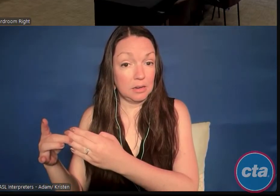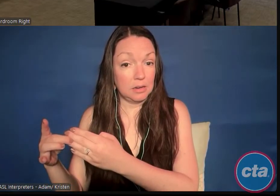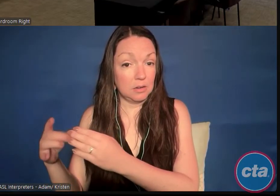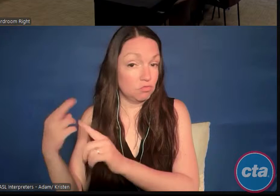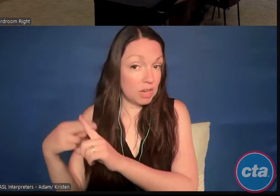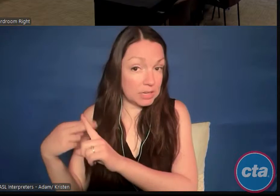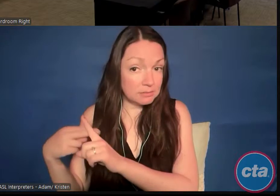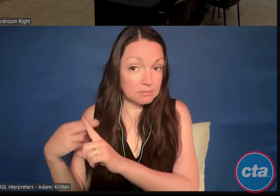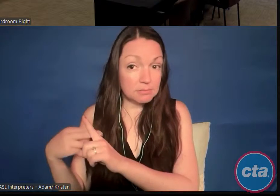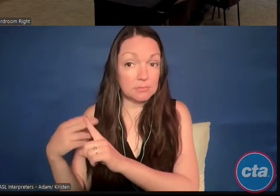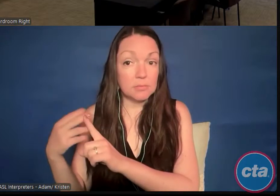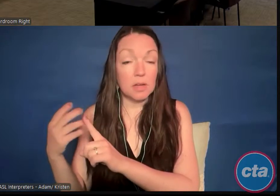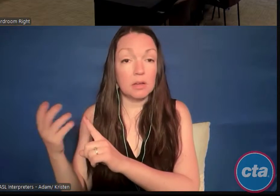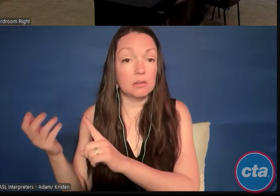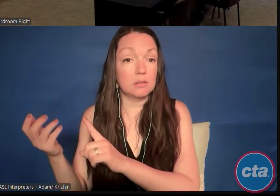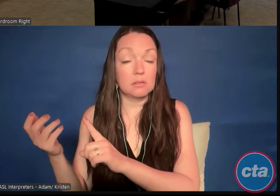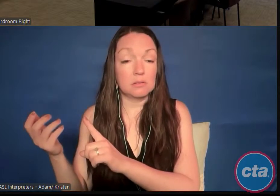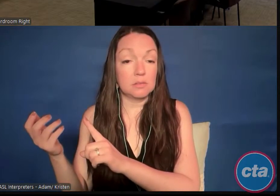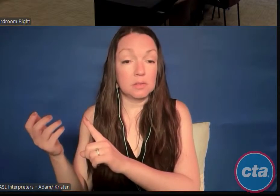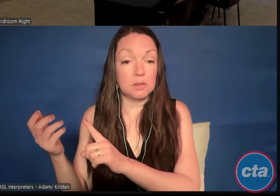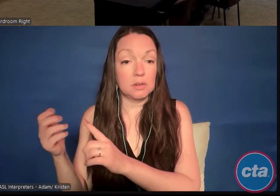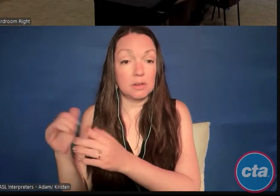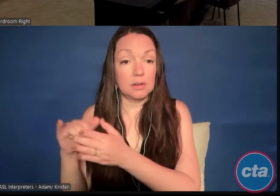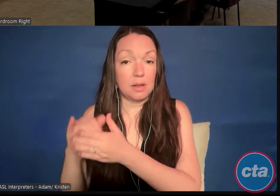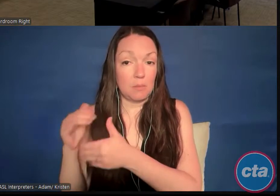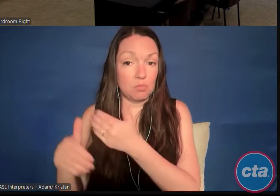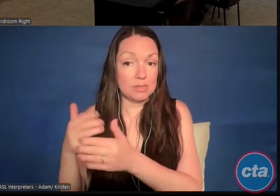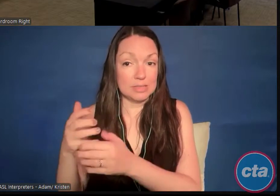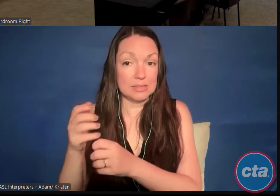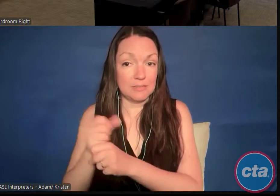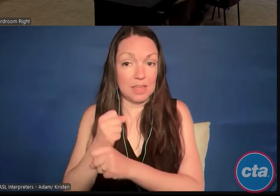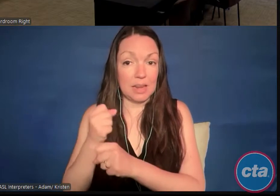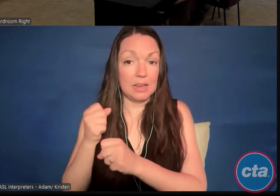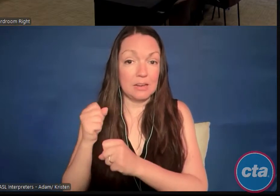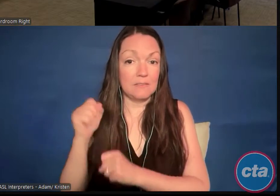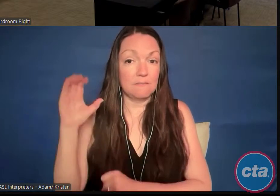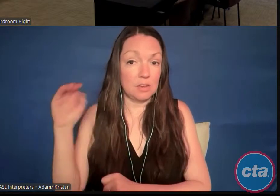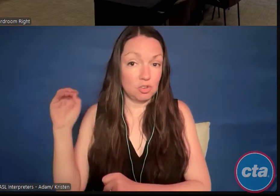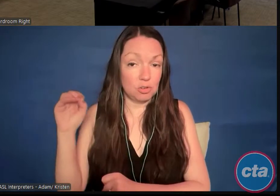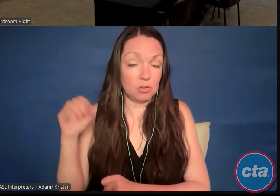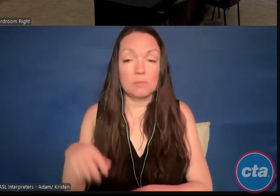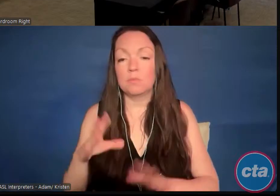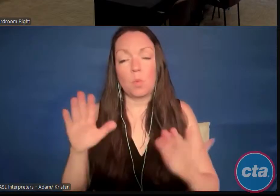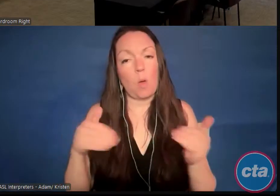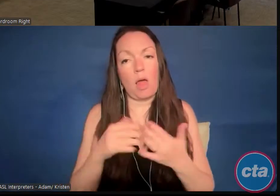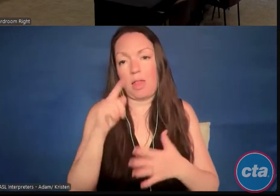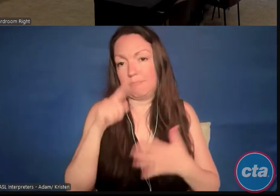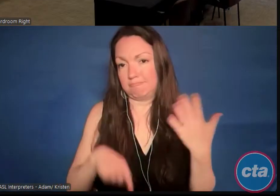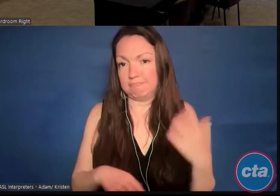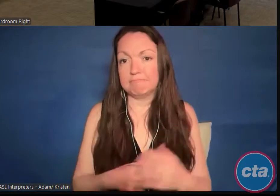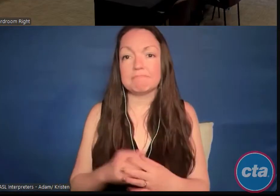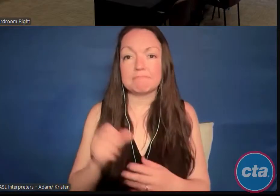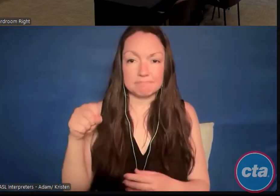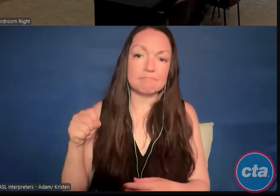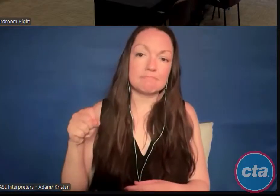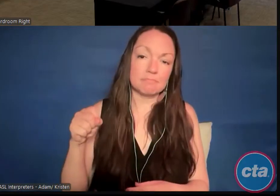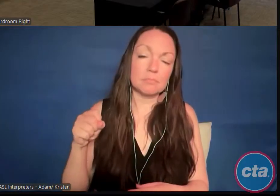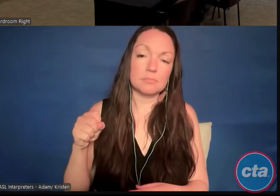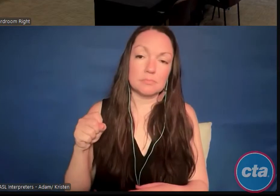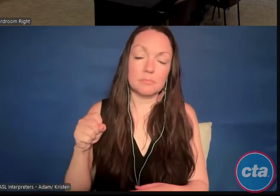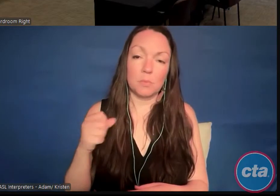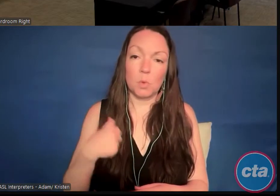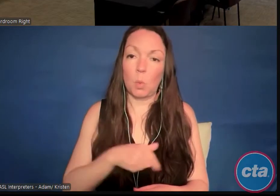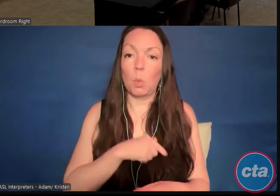renting or that process of getting vendors into that space? All of the above. Okay. So we ultimately